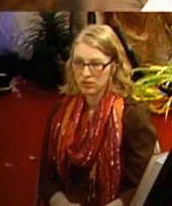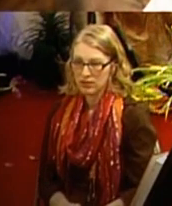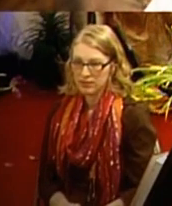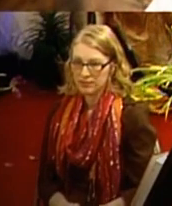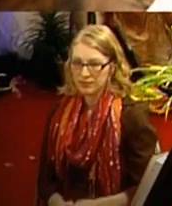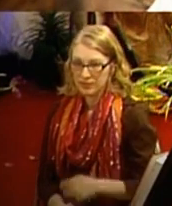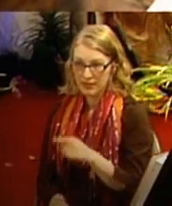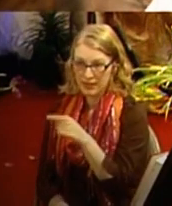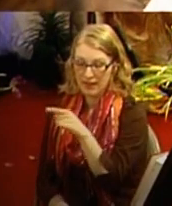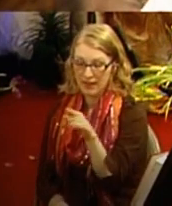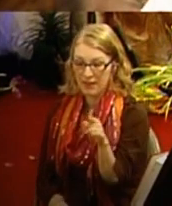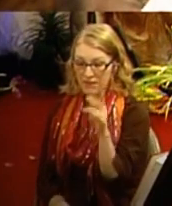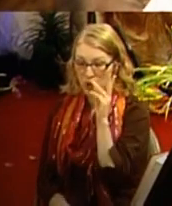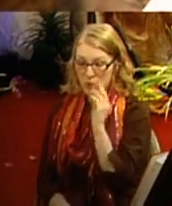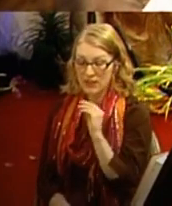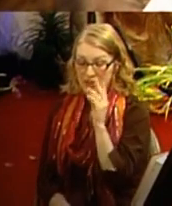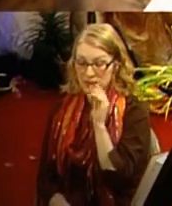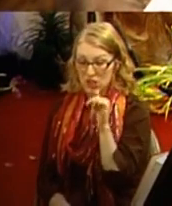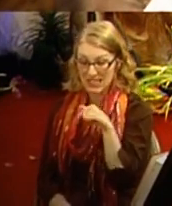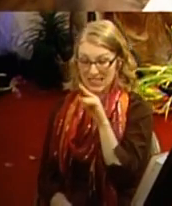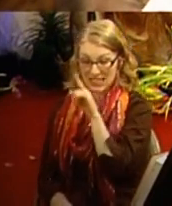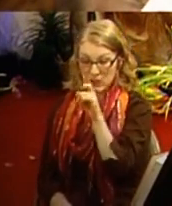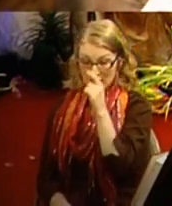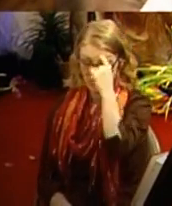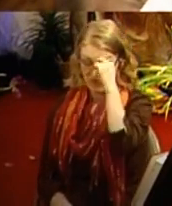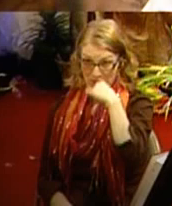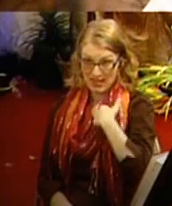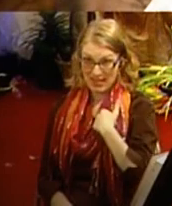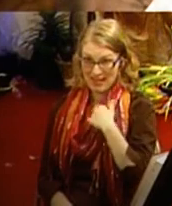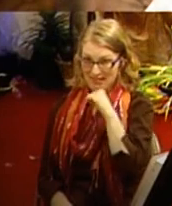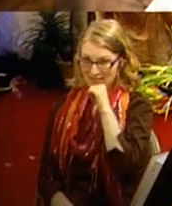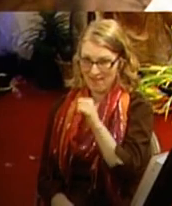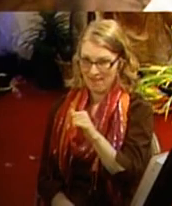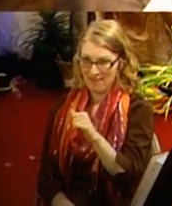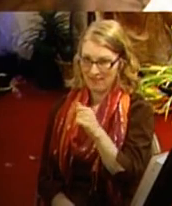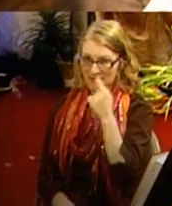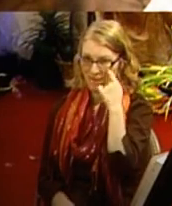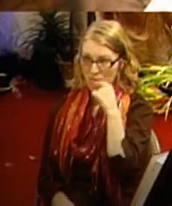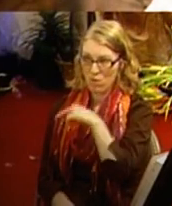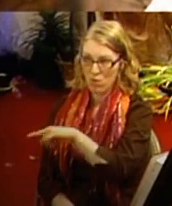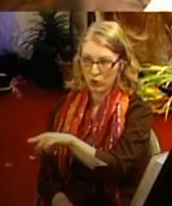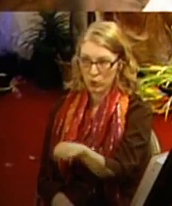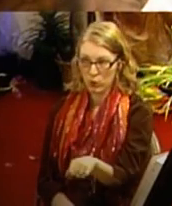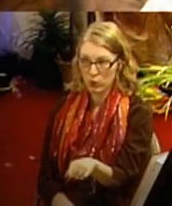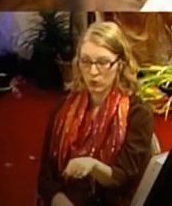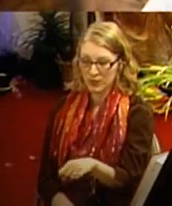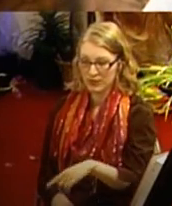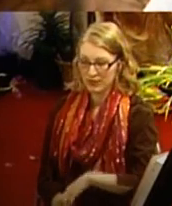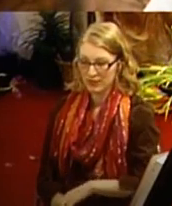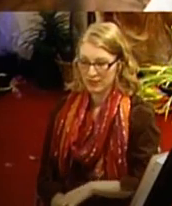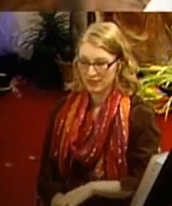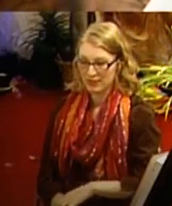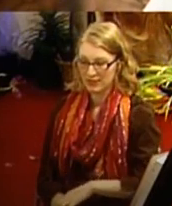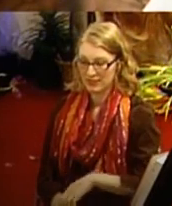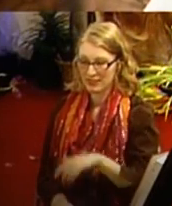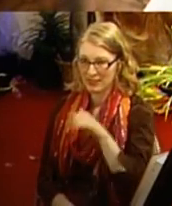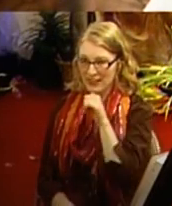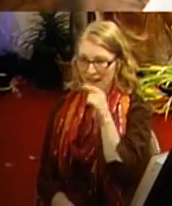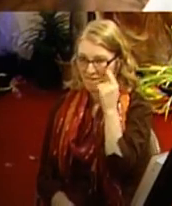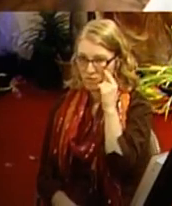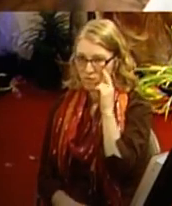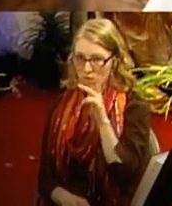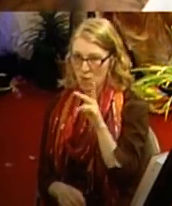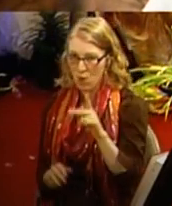And have you experienced, this question is not for me, this question is for you. This question is not even for the